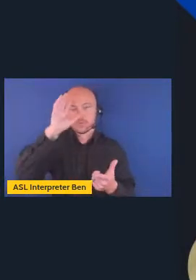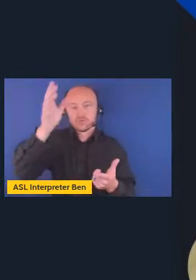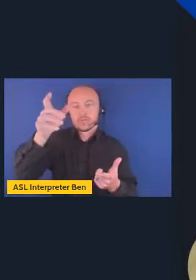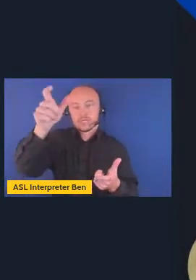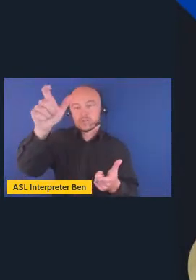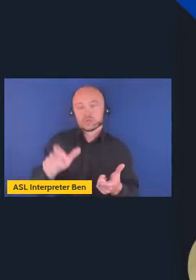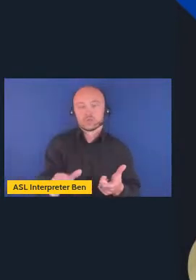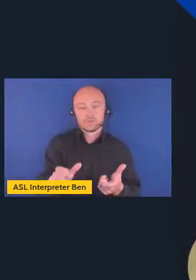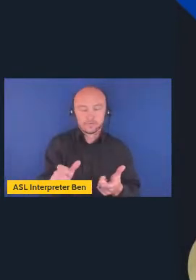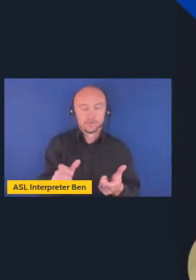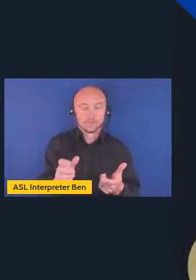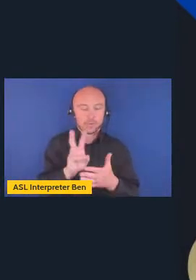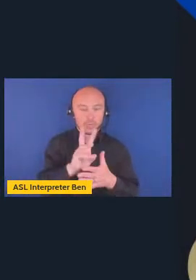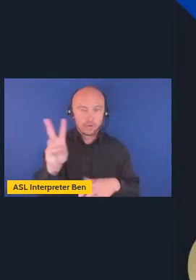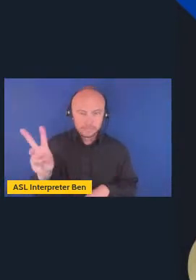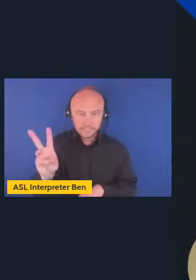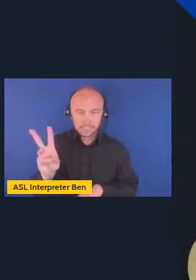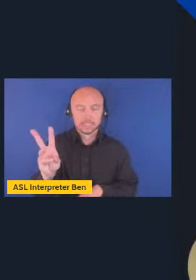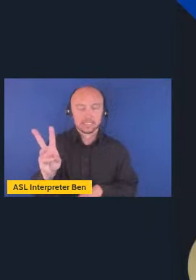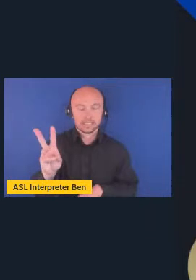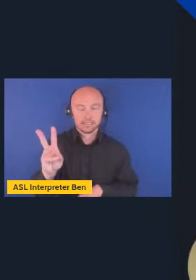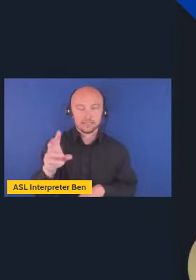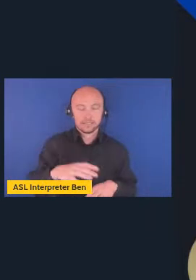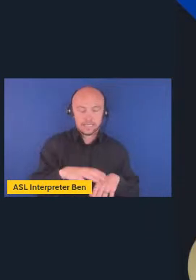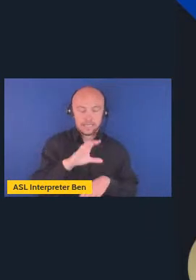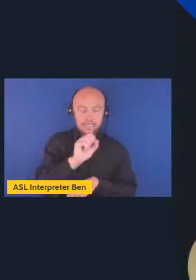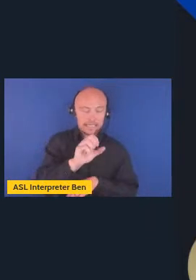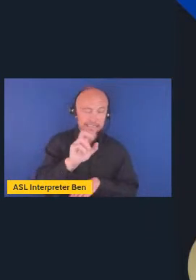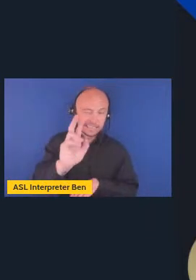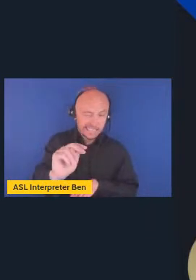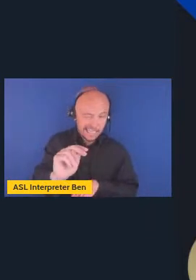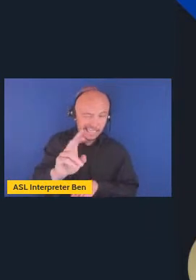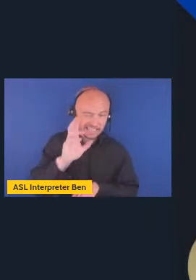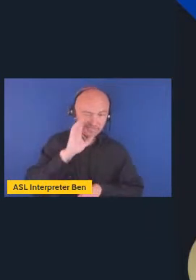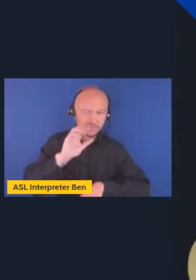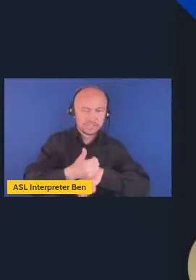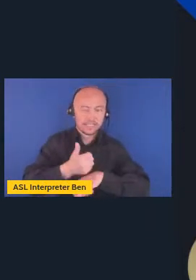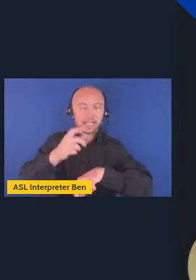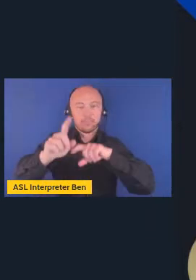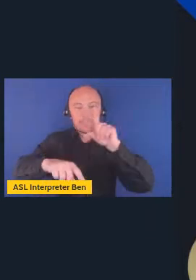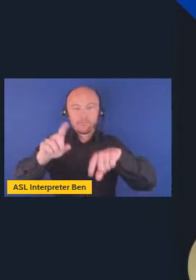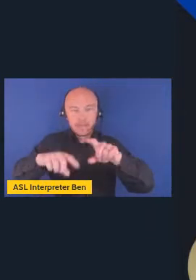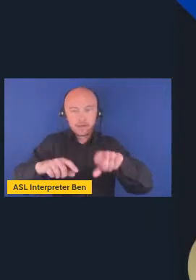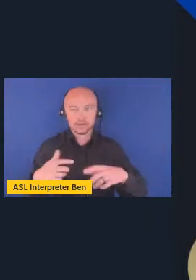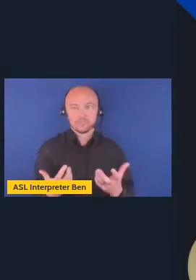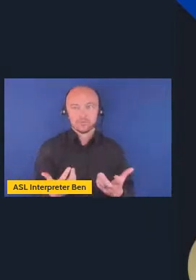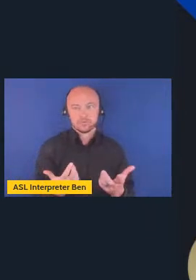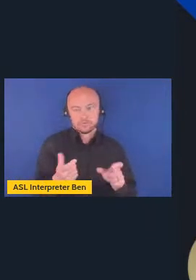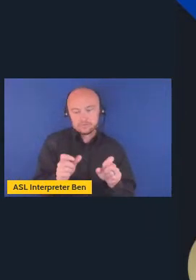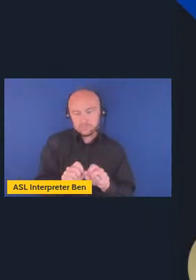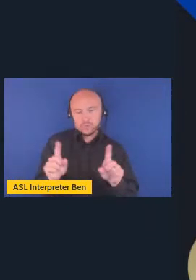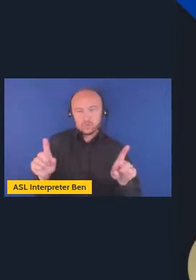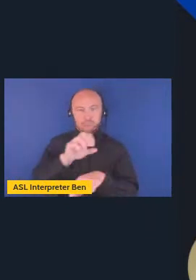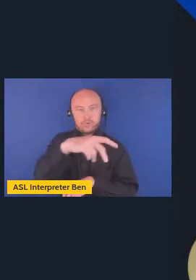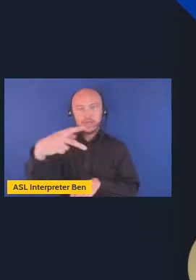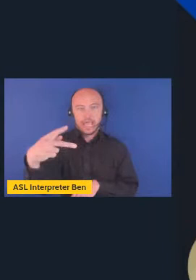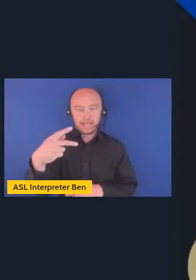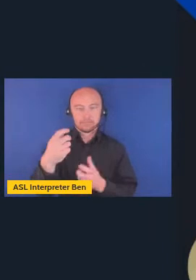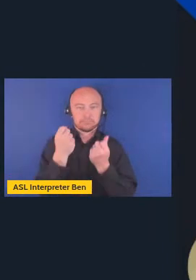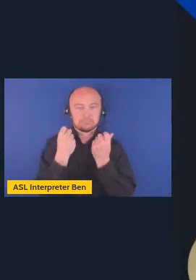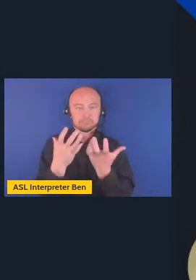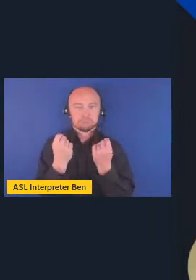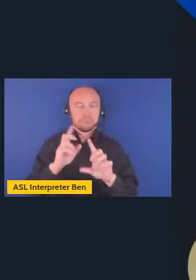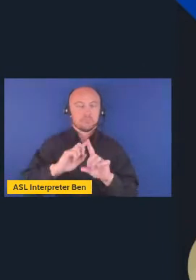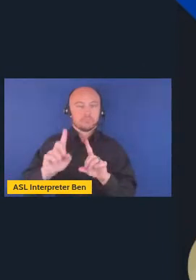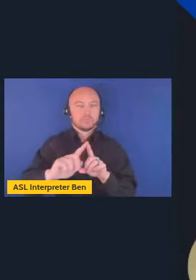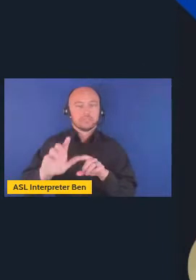website, and took advantage of SSMs for setting variables, because we would deploy applications in different